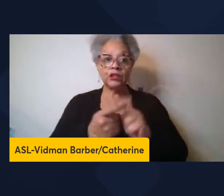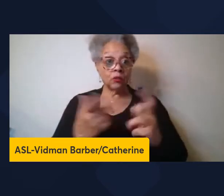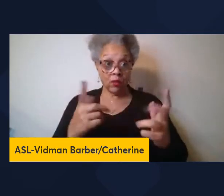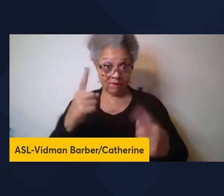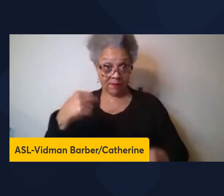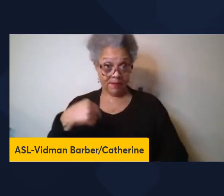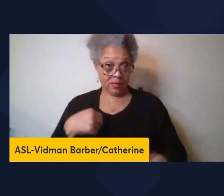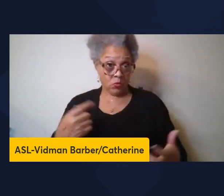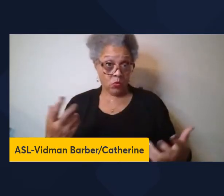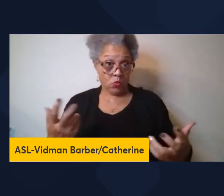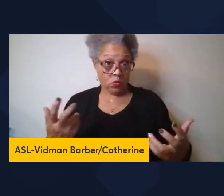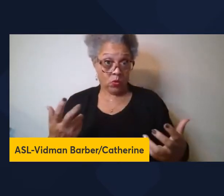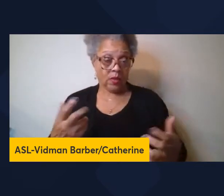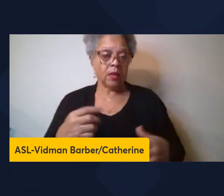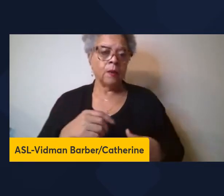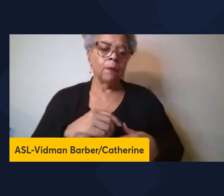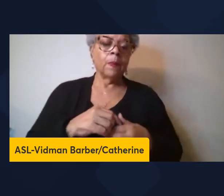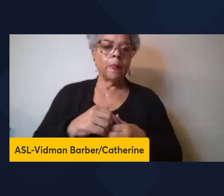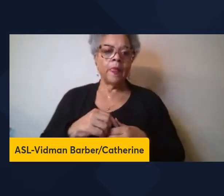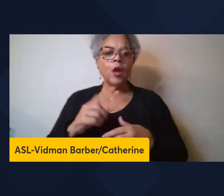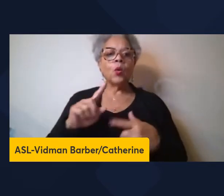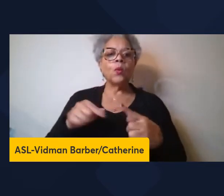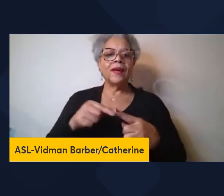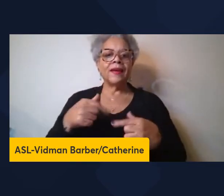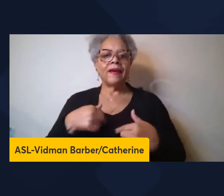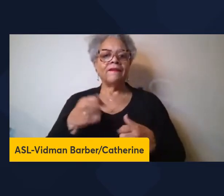me, was when